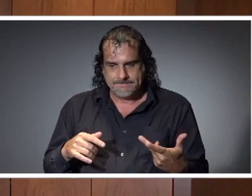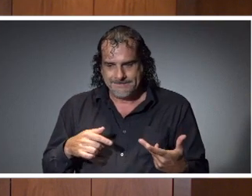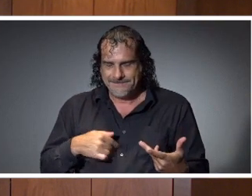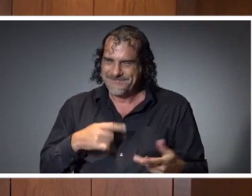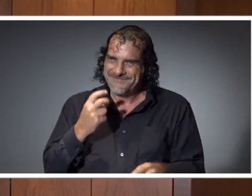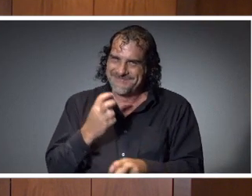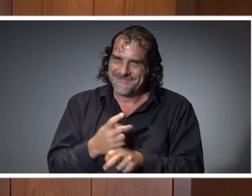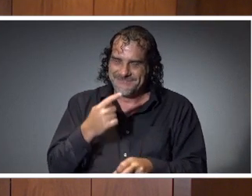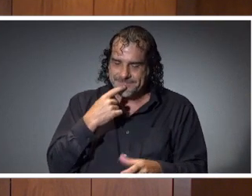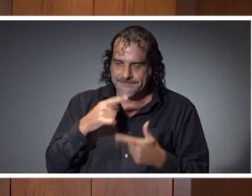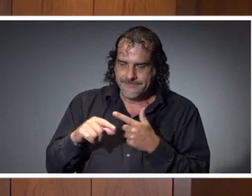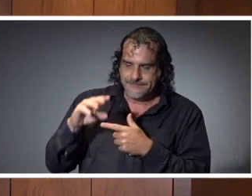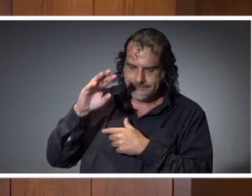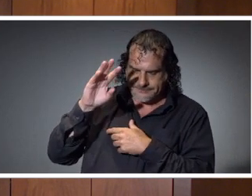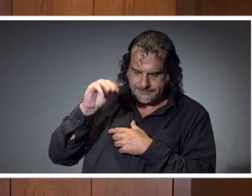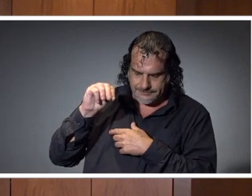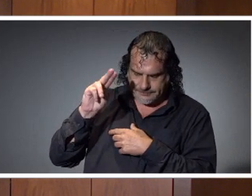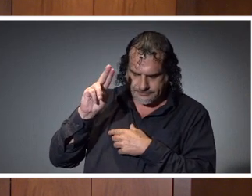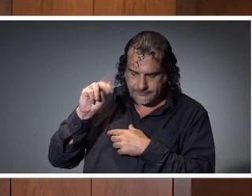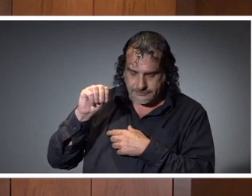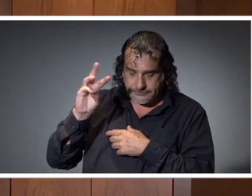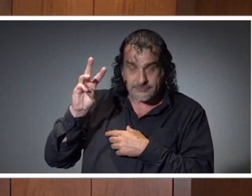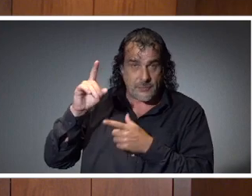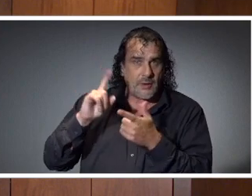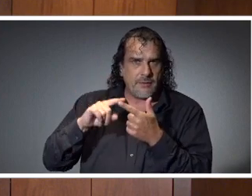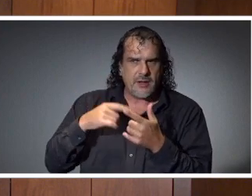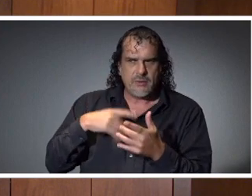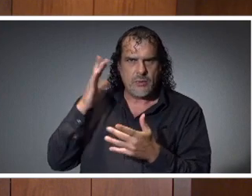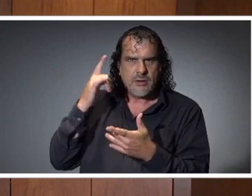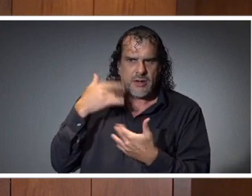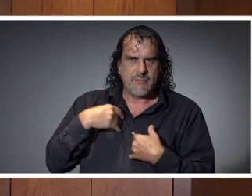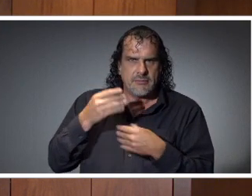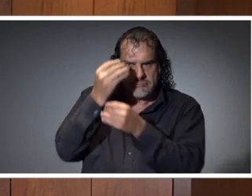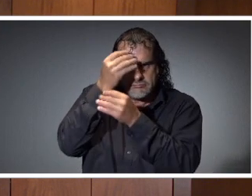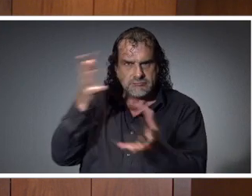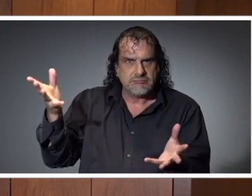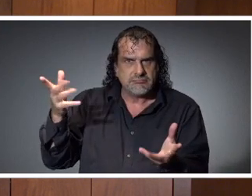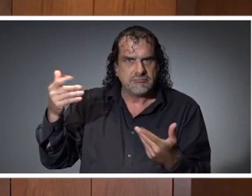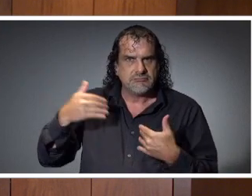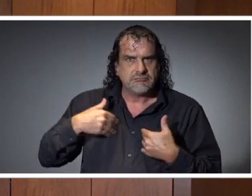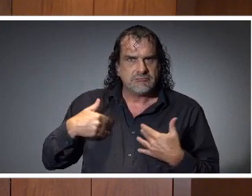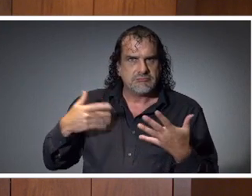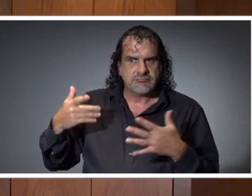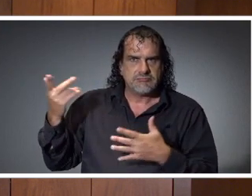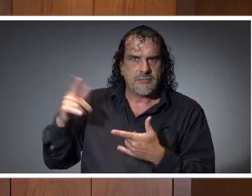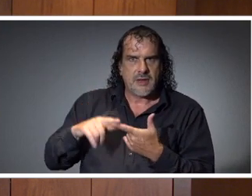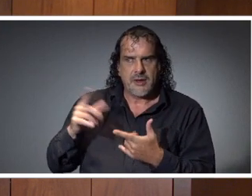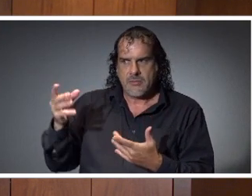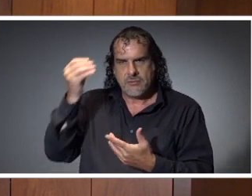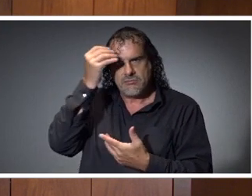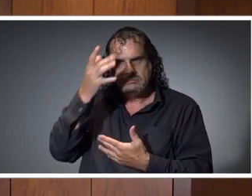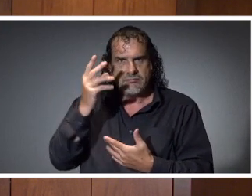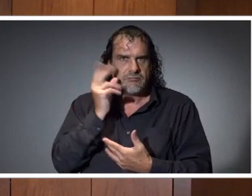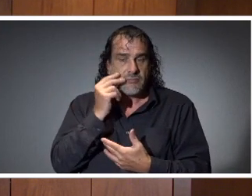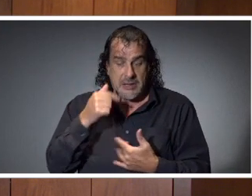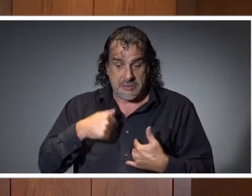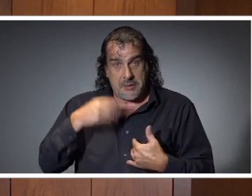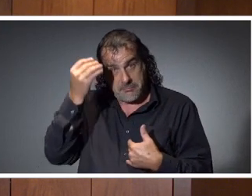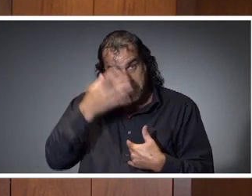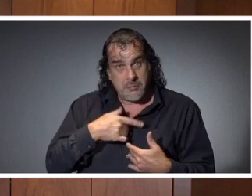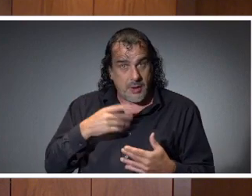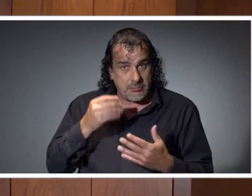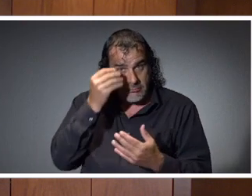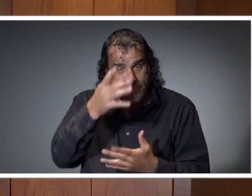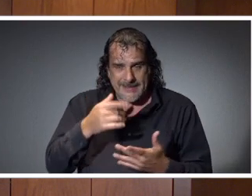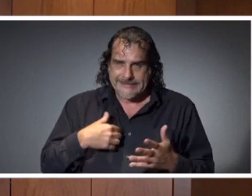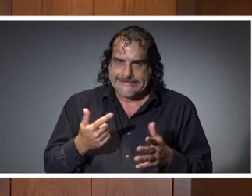know the W is going to do a press release, and they may have already, about what the cases are. So as we get more information, I'll let you know. It's just so preliminary.